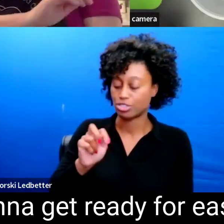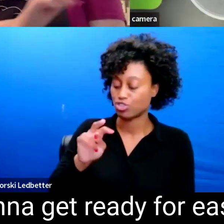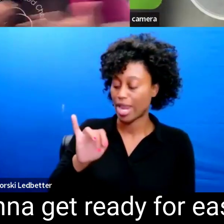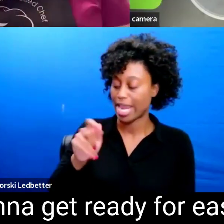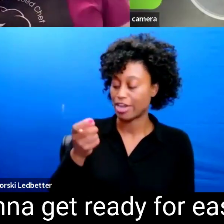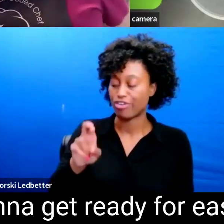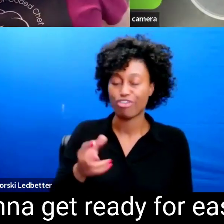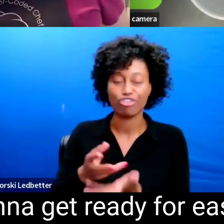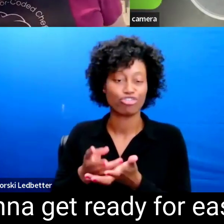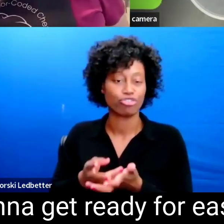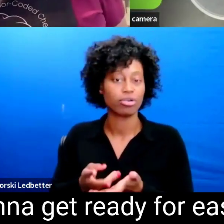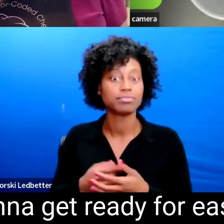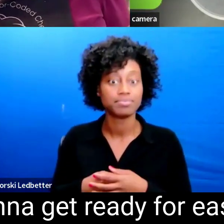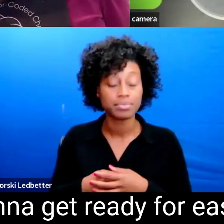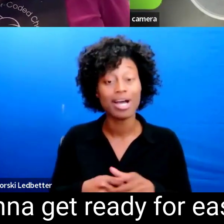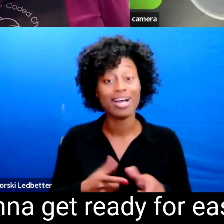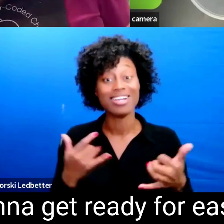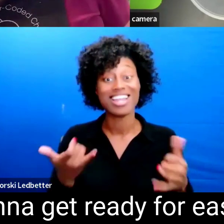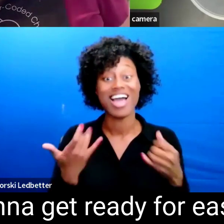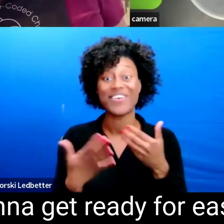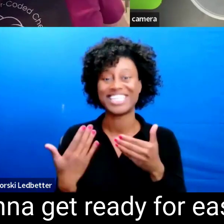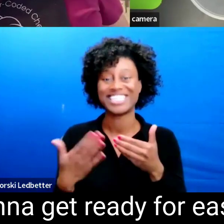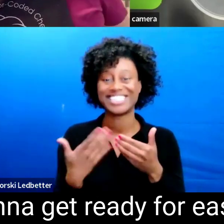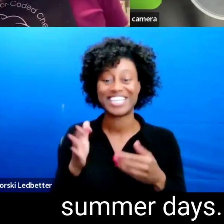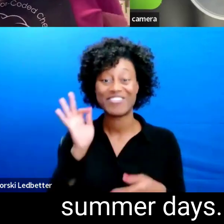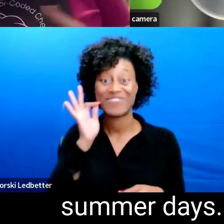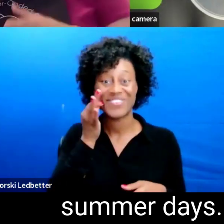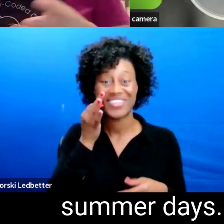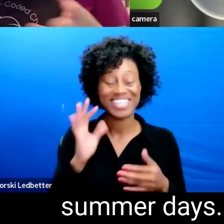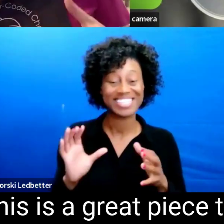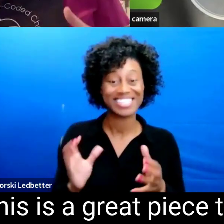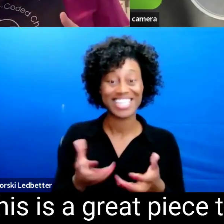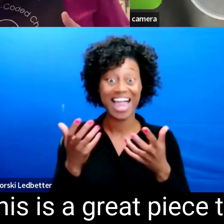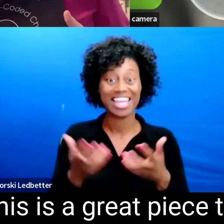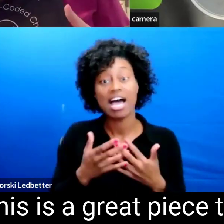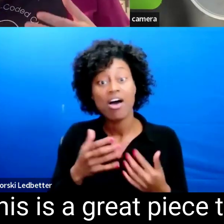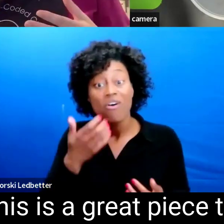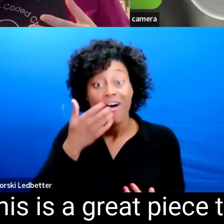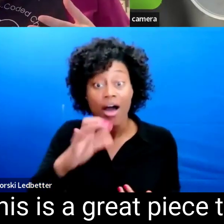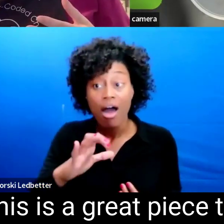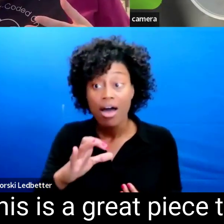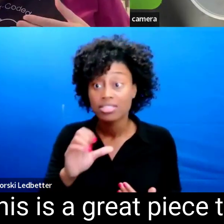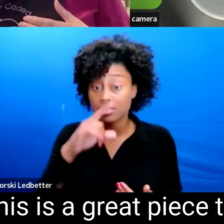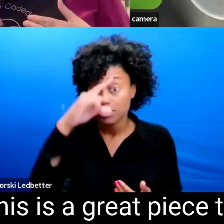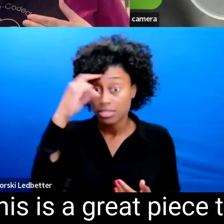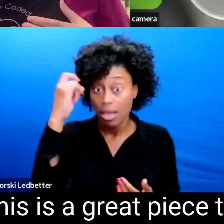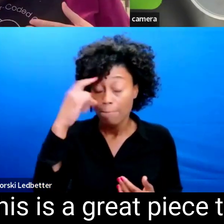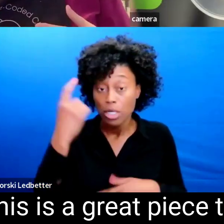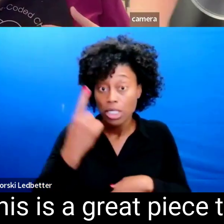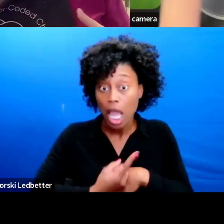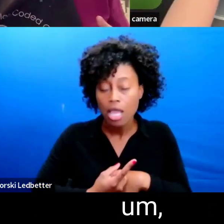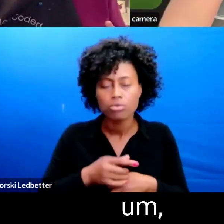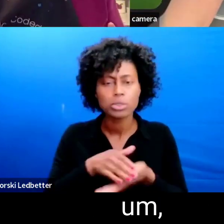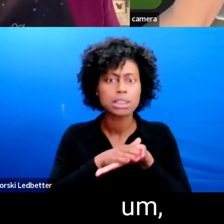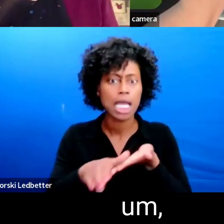for easy fruit salad. On hot summer days, this is a great piece to